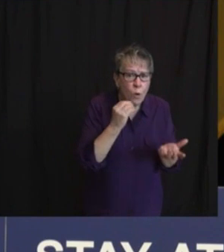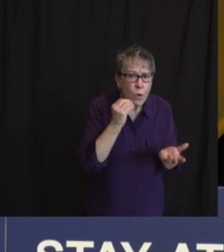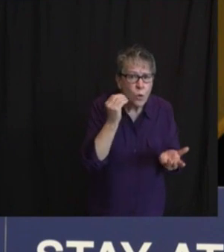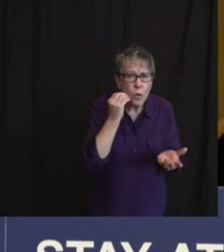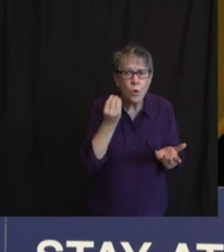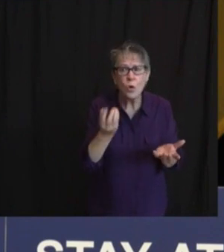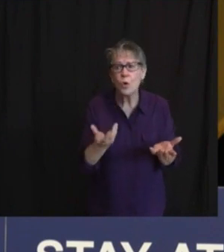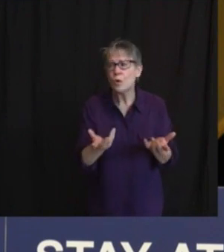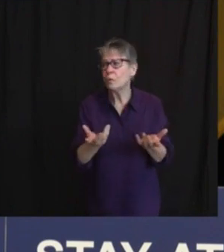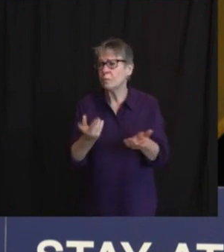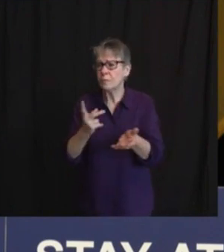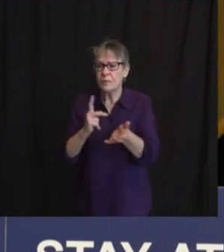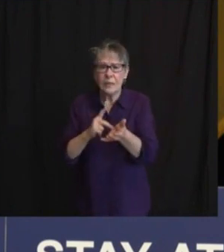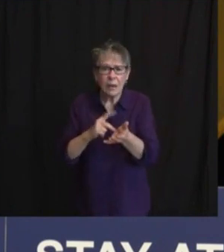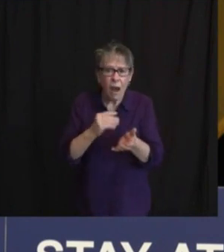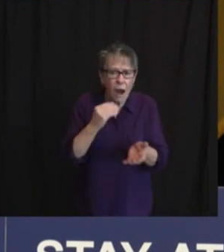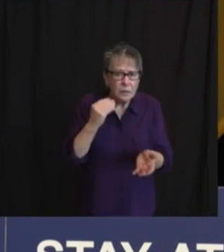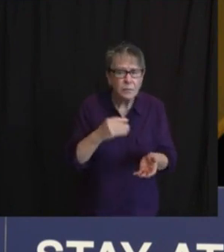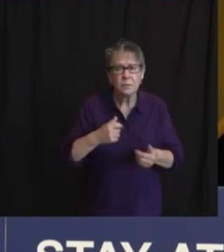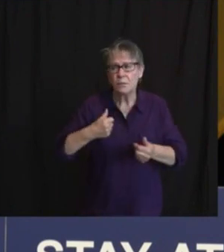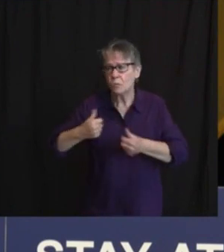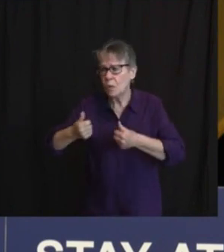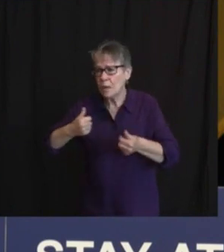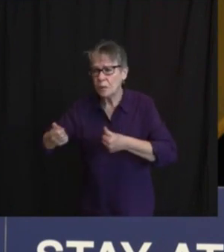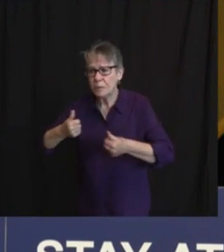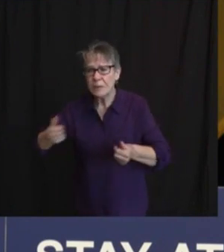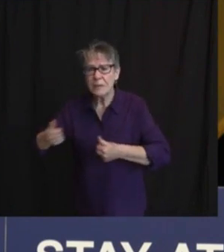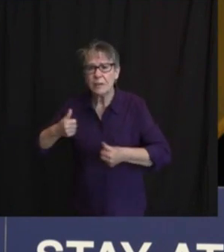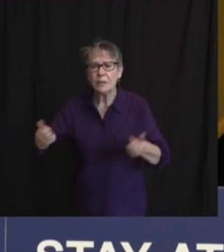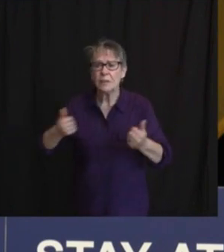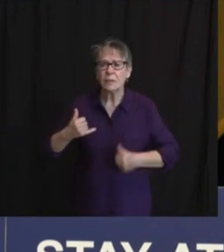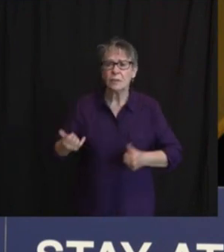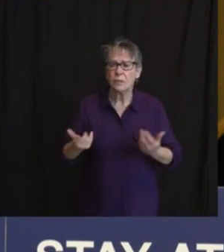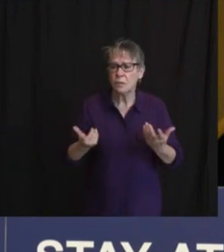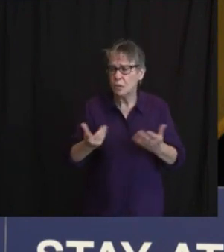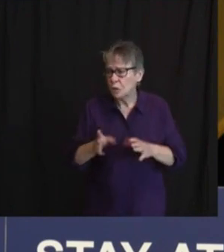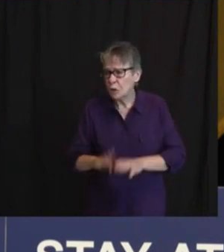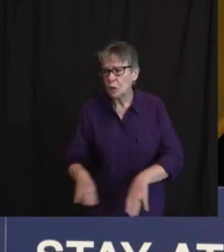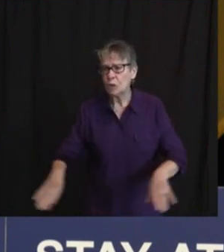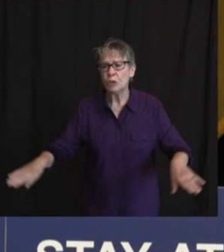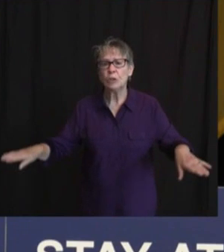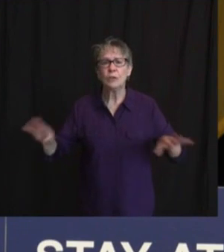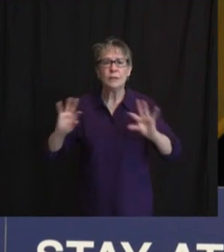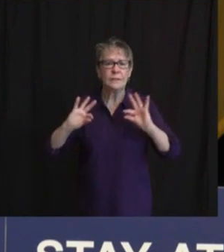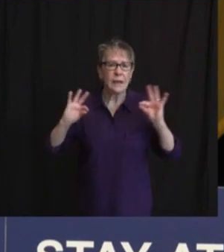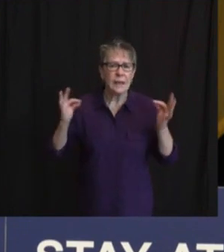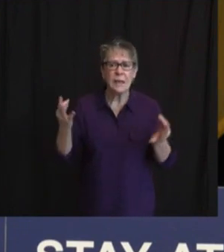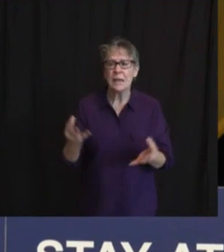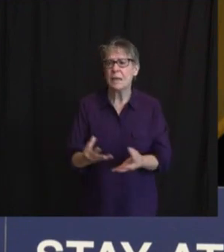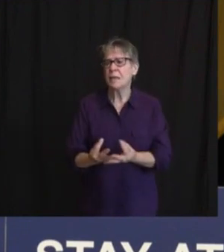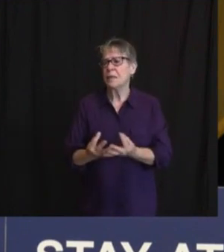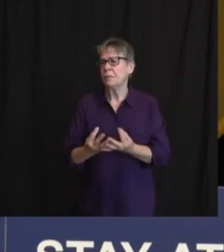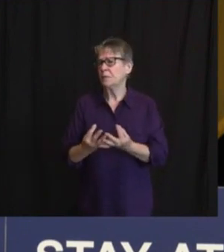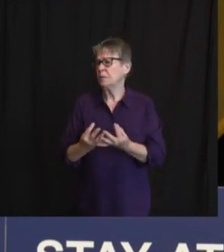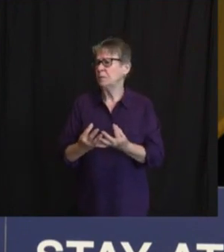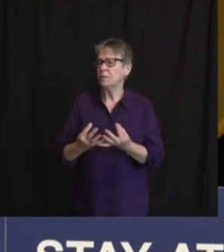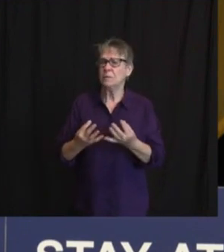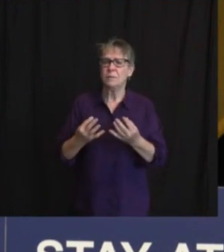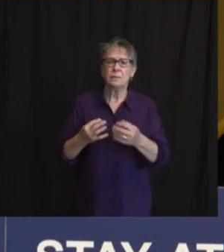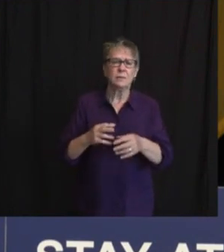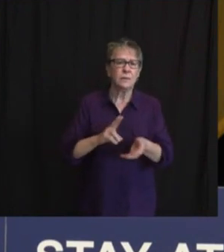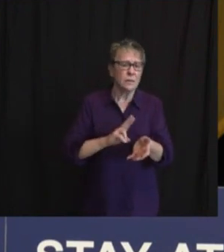it be transit or children and families, human services, that we identify